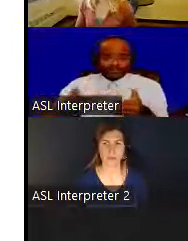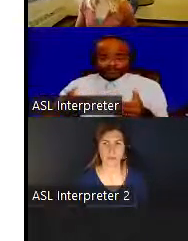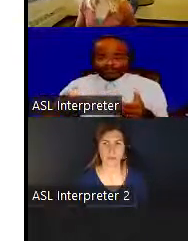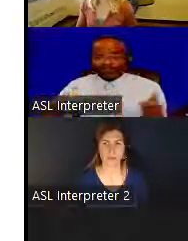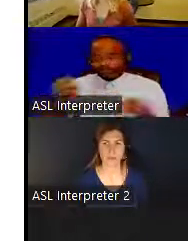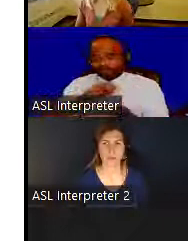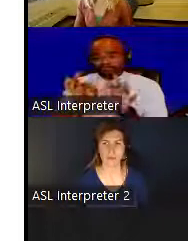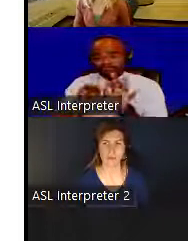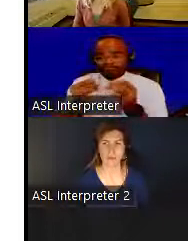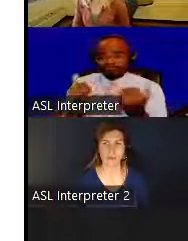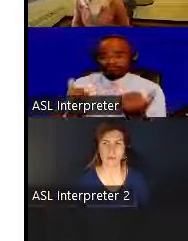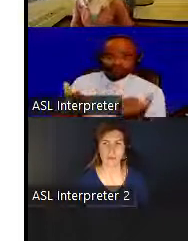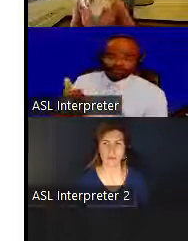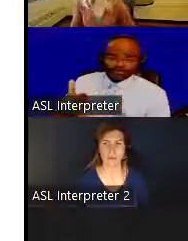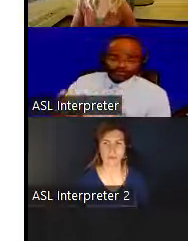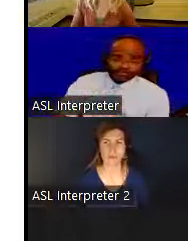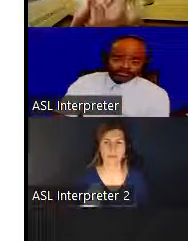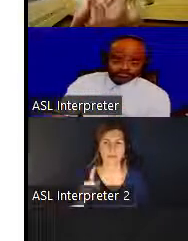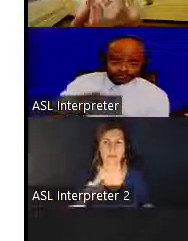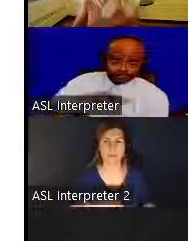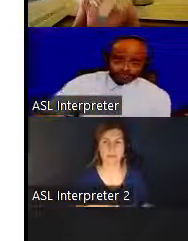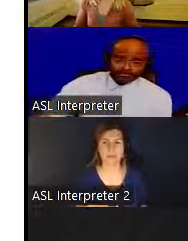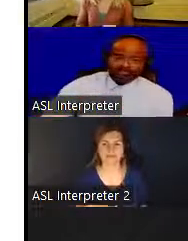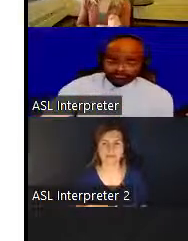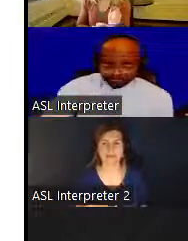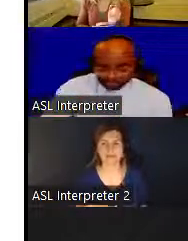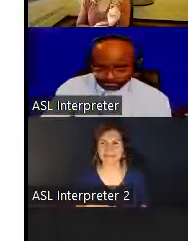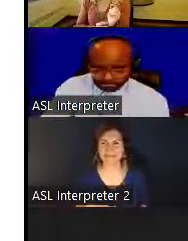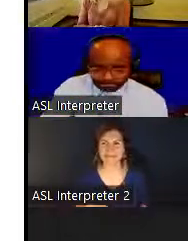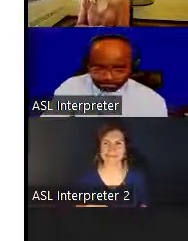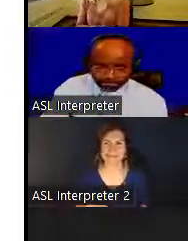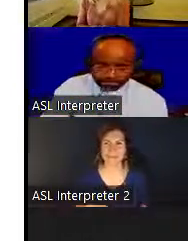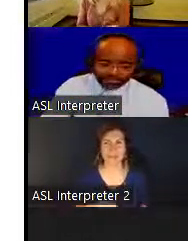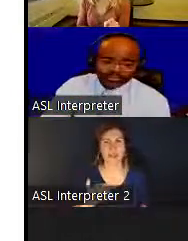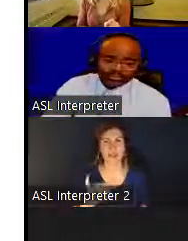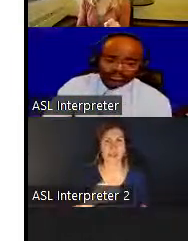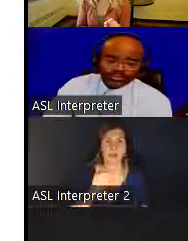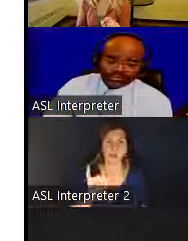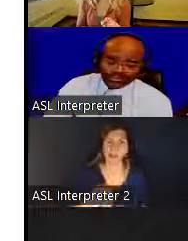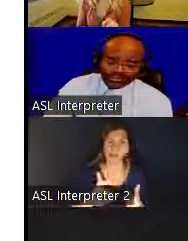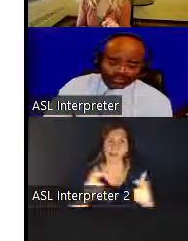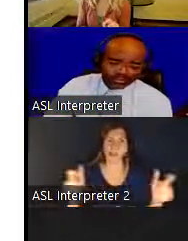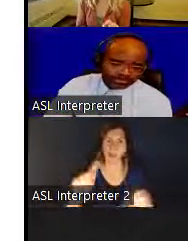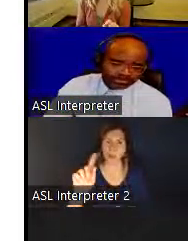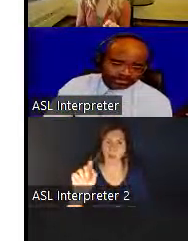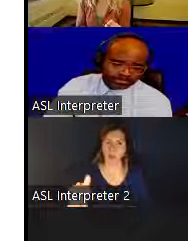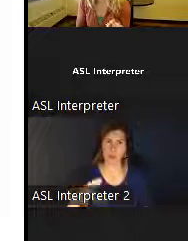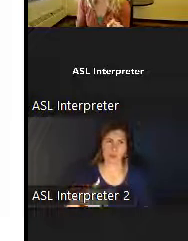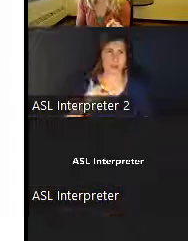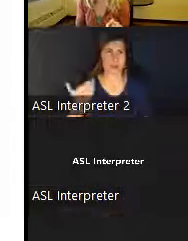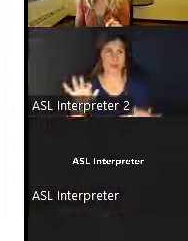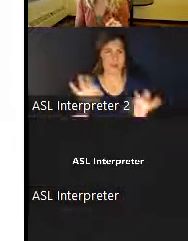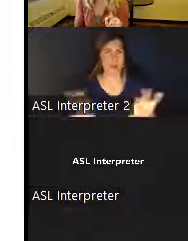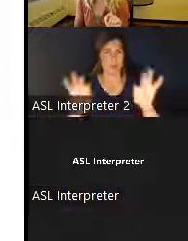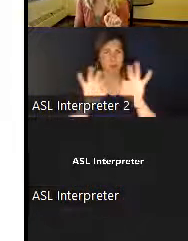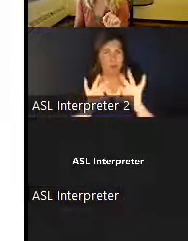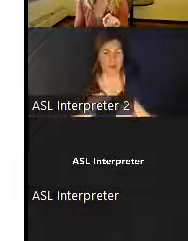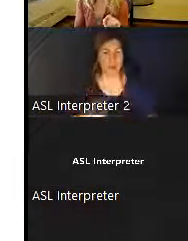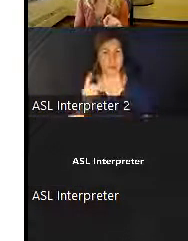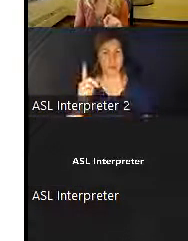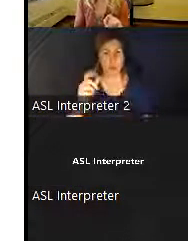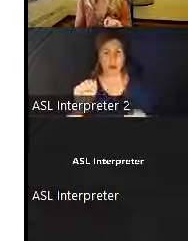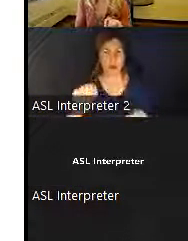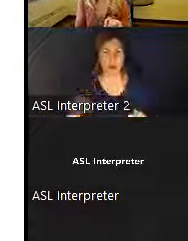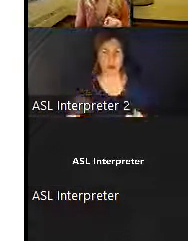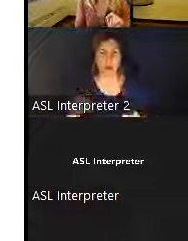Awesome, thanks. Yeah, that's a huge question, but I think it's a really important one. There's one I can handle with a